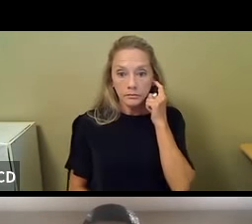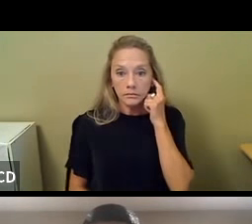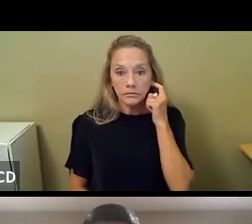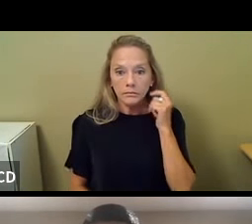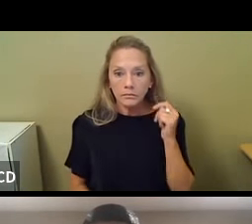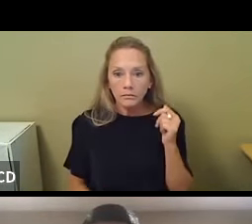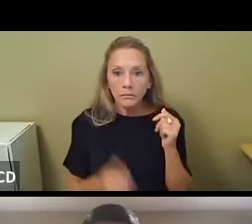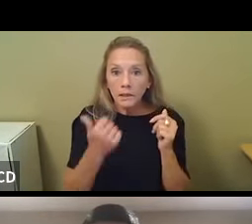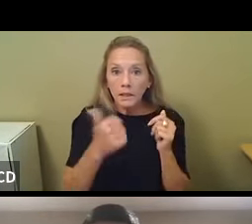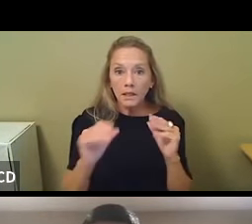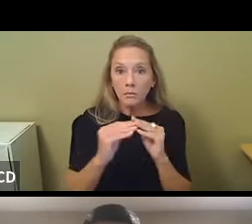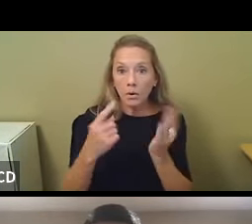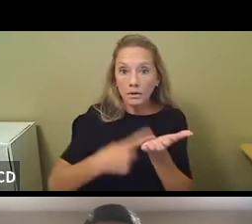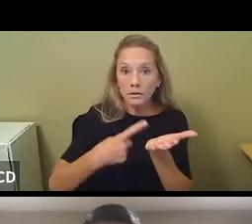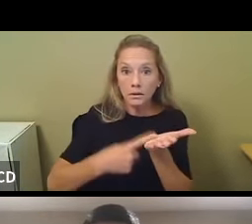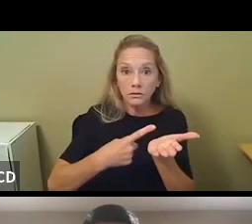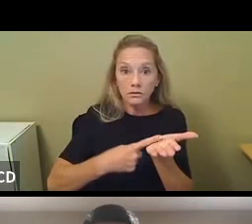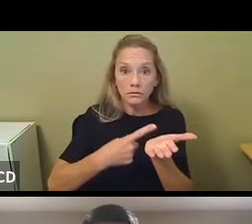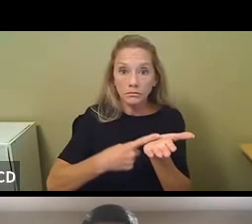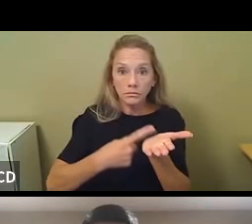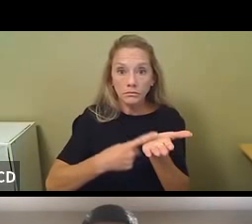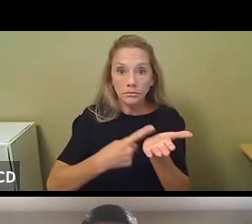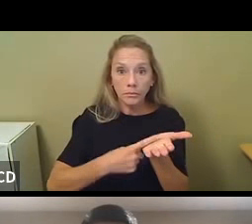Any other discussion?